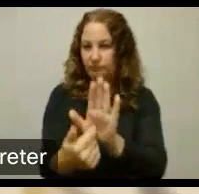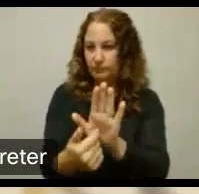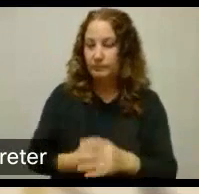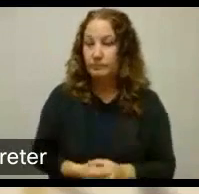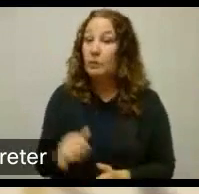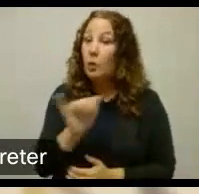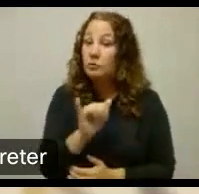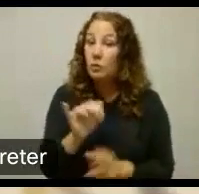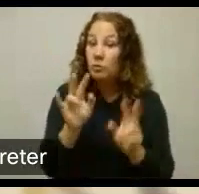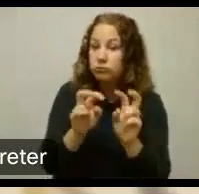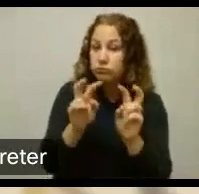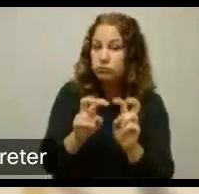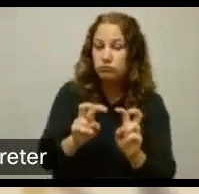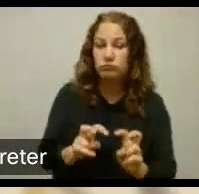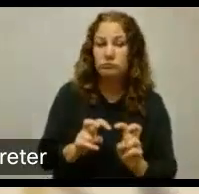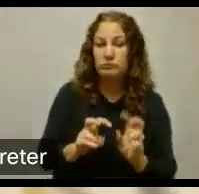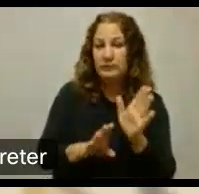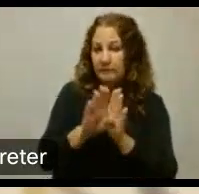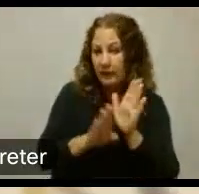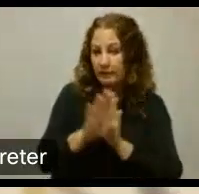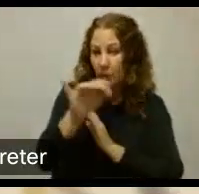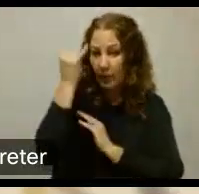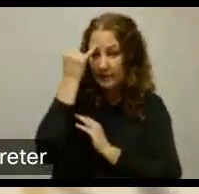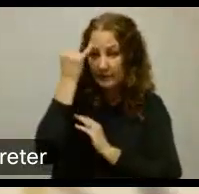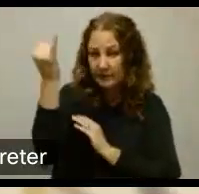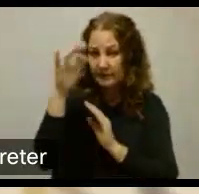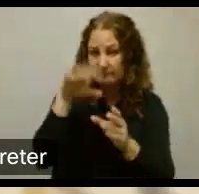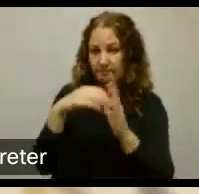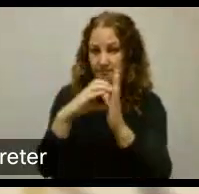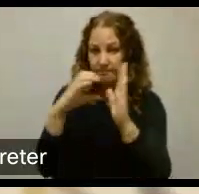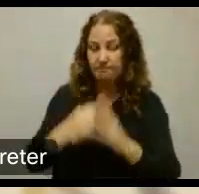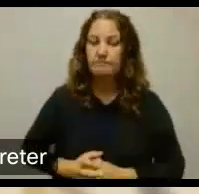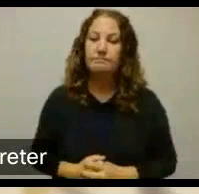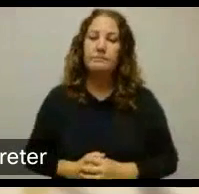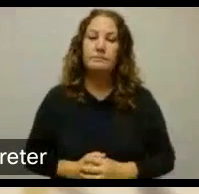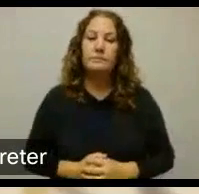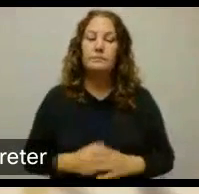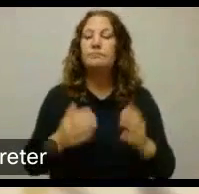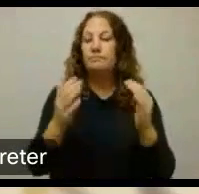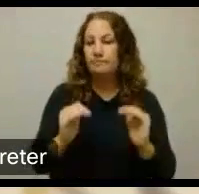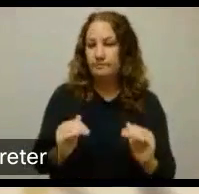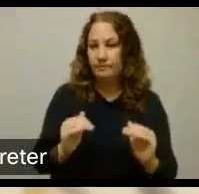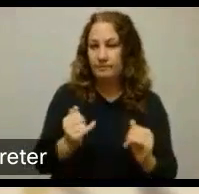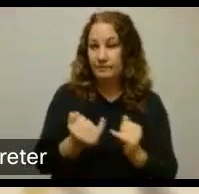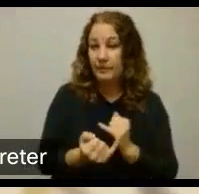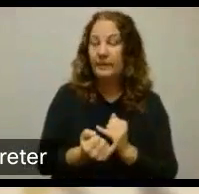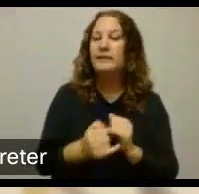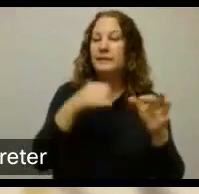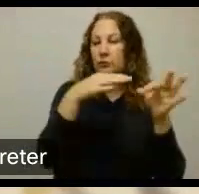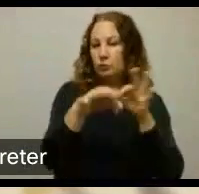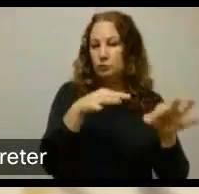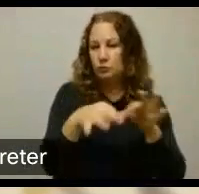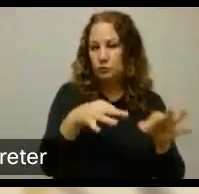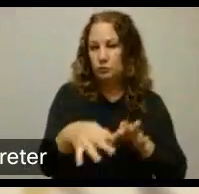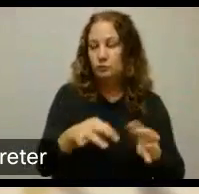also analyze to help develop your ideas in a paragraph. And description. So that's when you look at